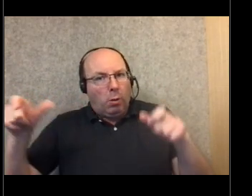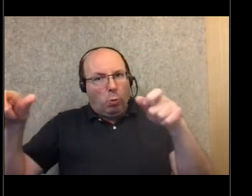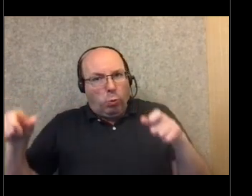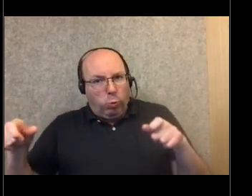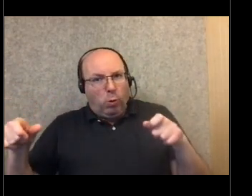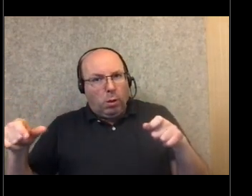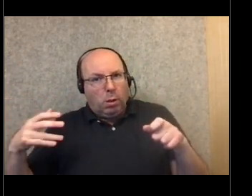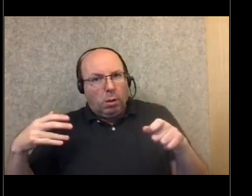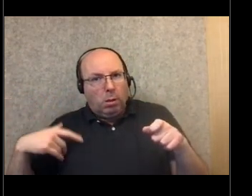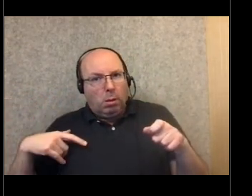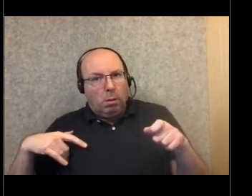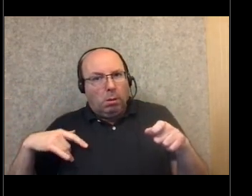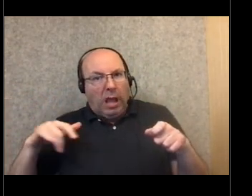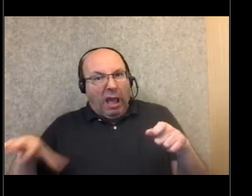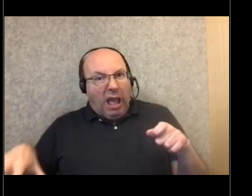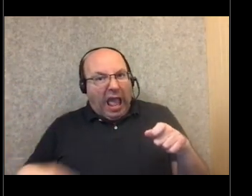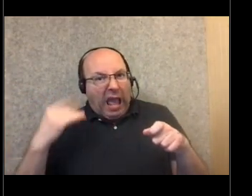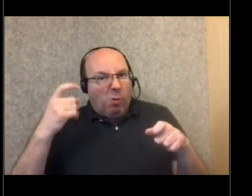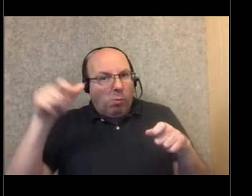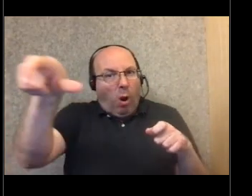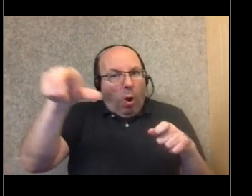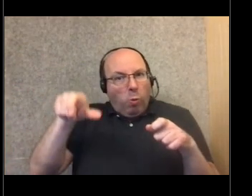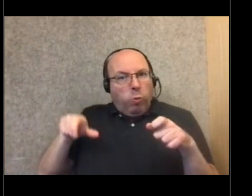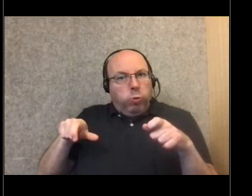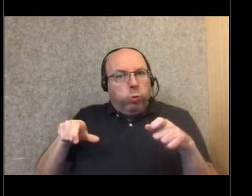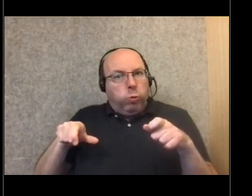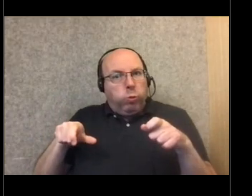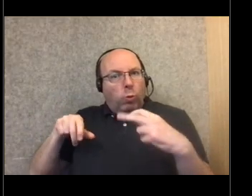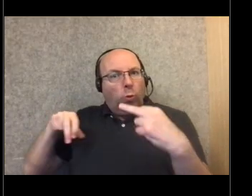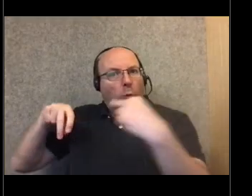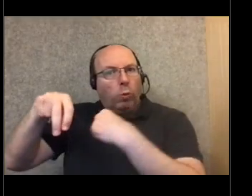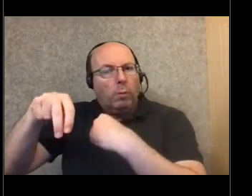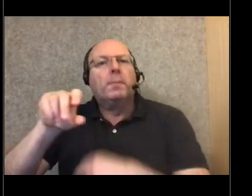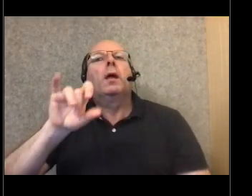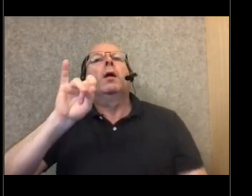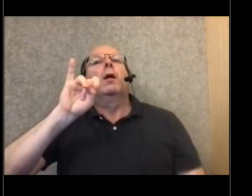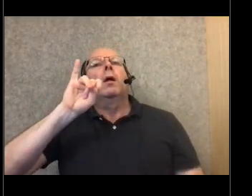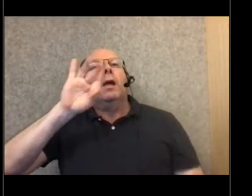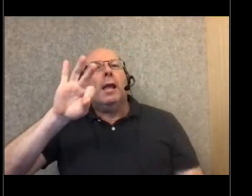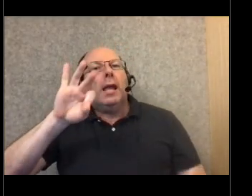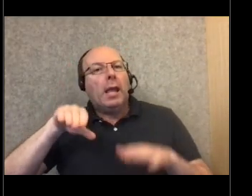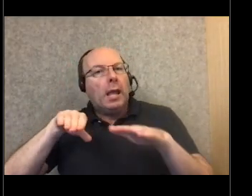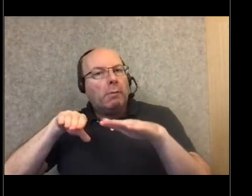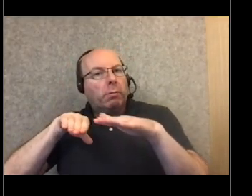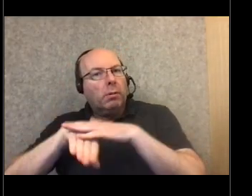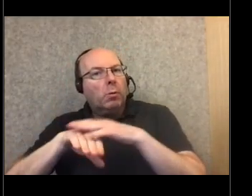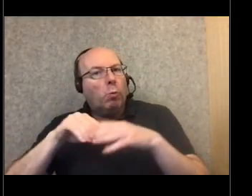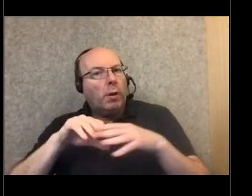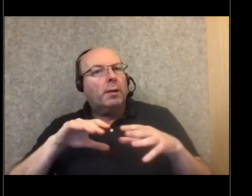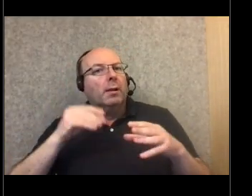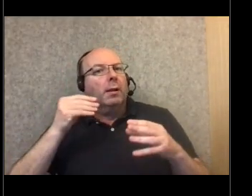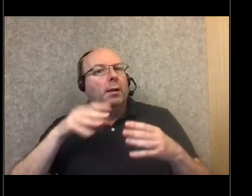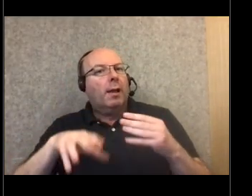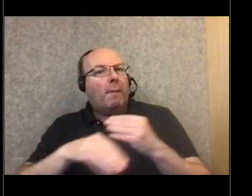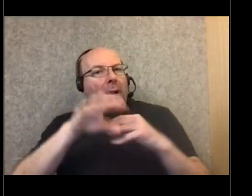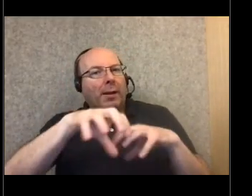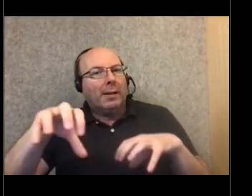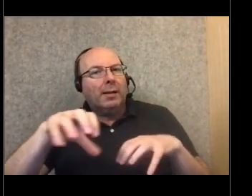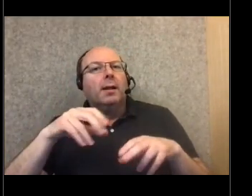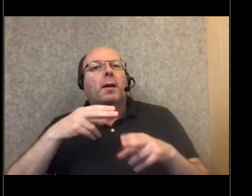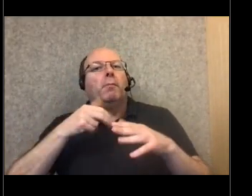route that connects covered dwelling units with site amenities, it is required to comply with the